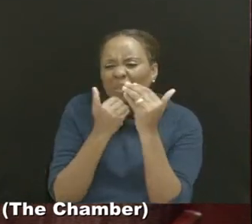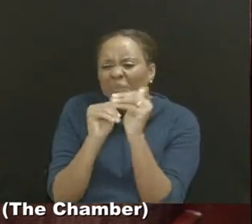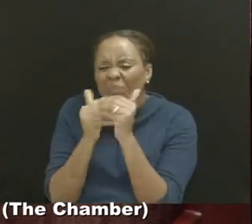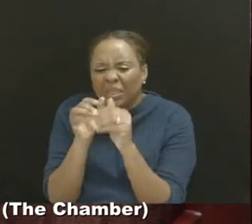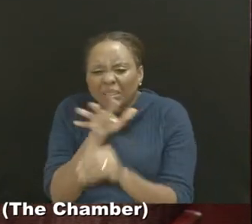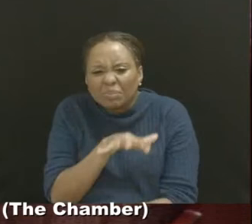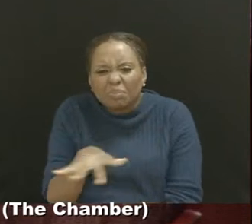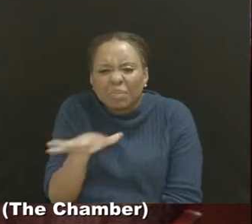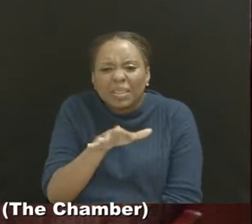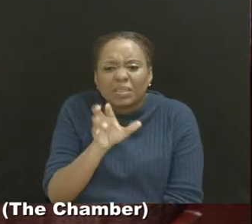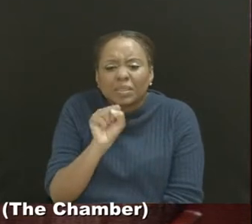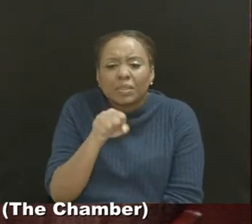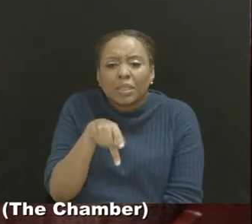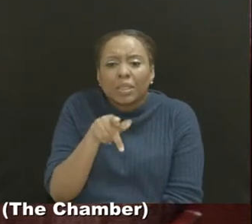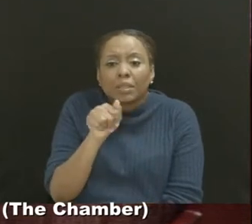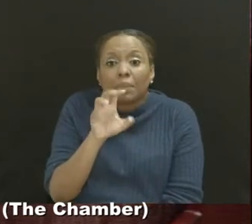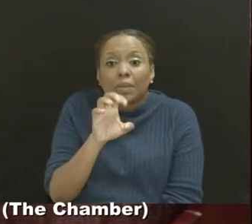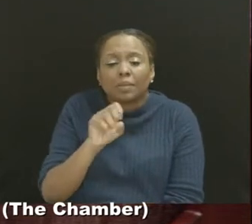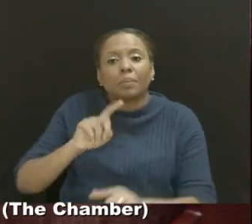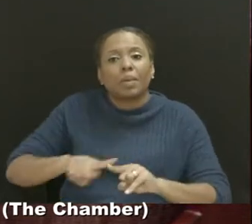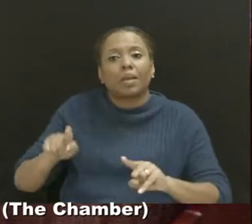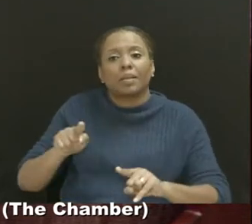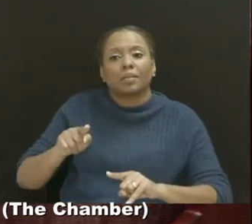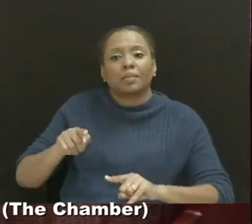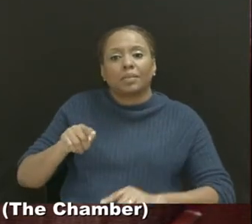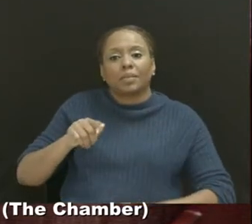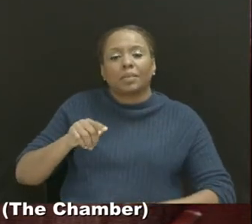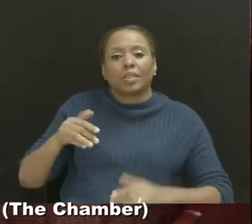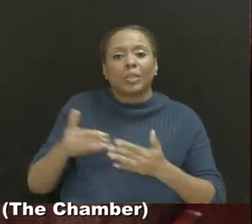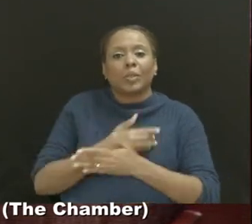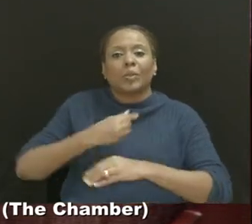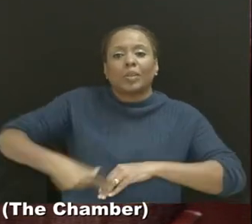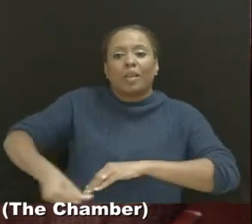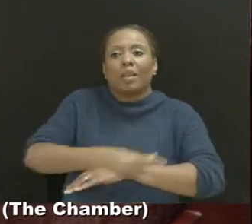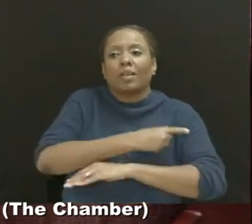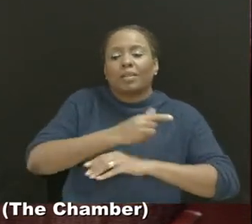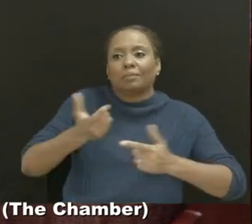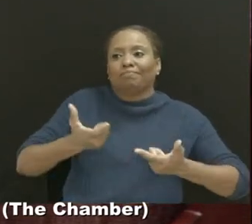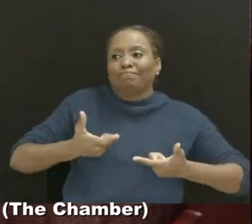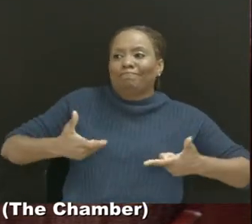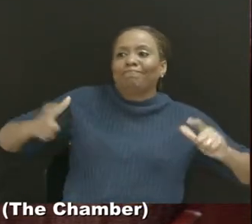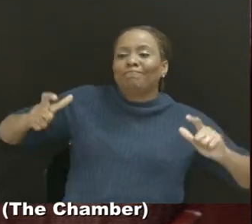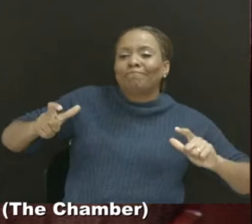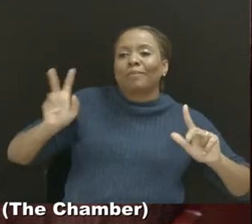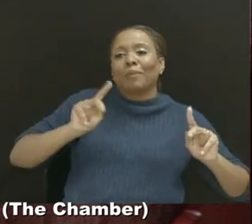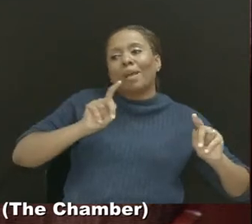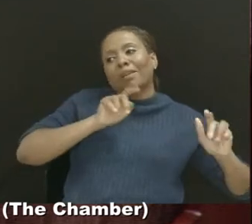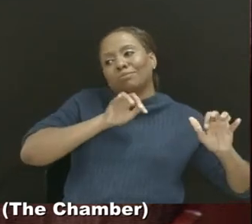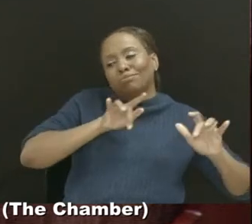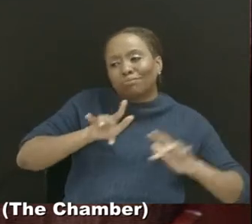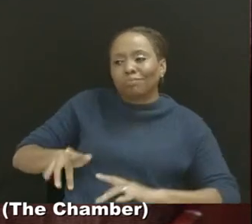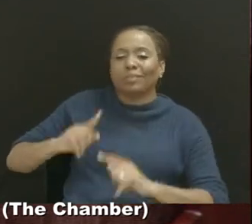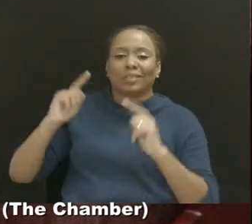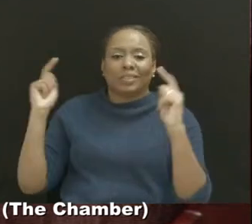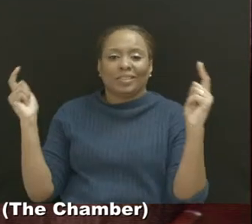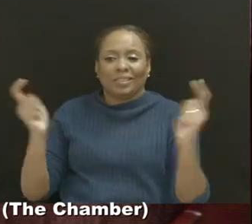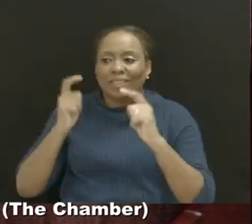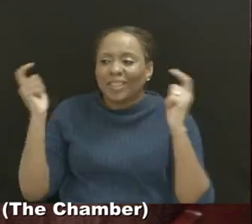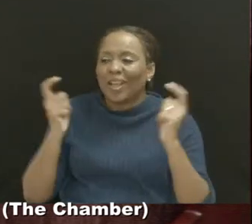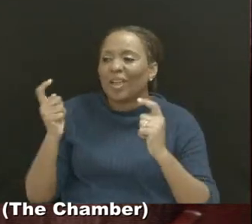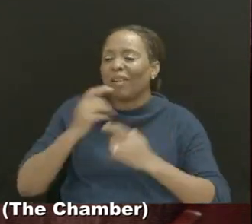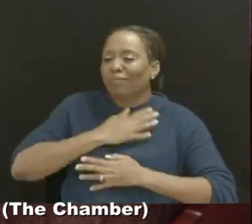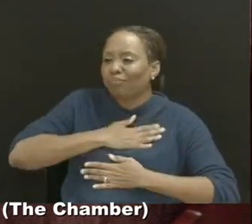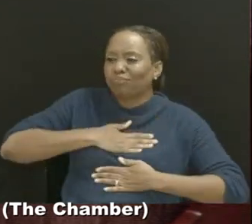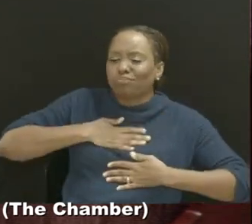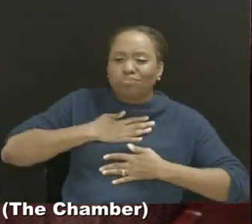I'm sure that the Botanical Garden will be able to give that kind of ambiance and opportunity for them to celebrate and to do whatever else has to be